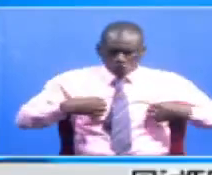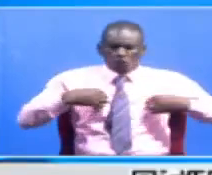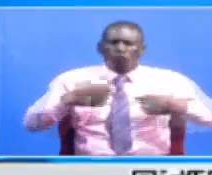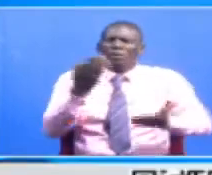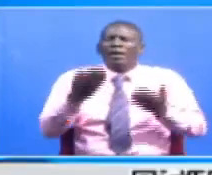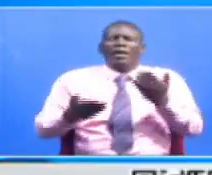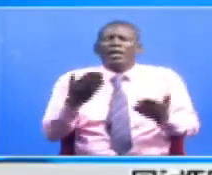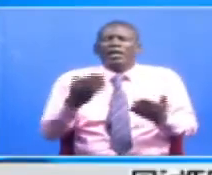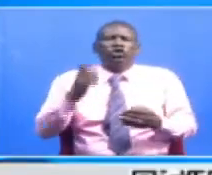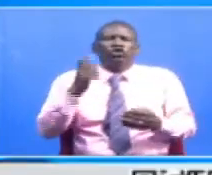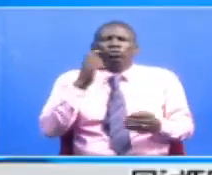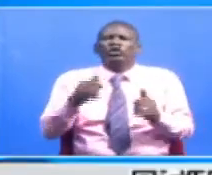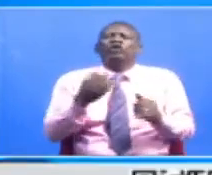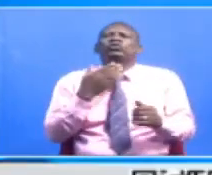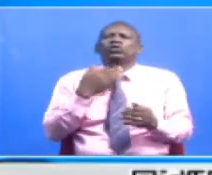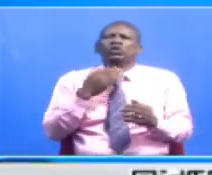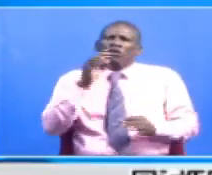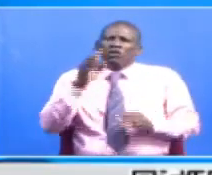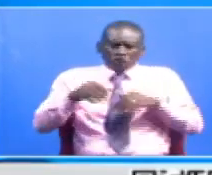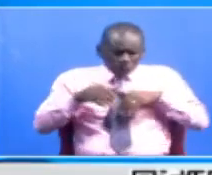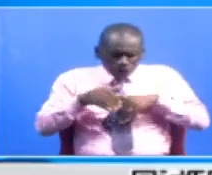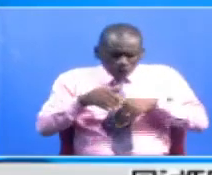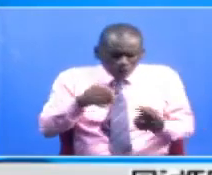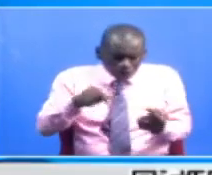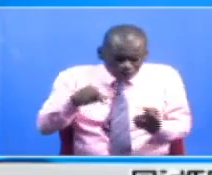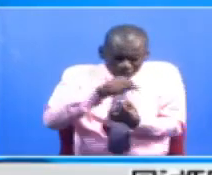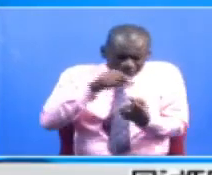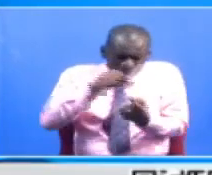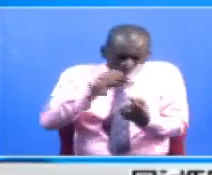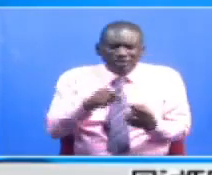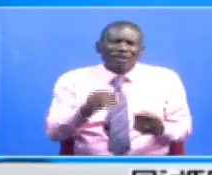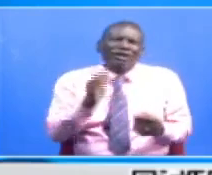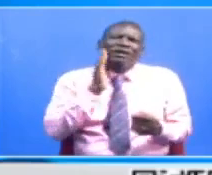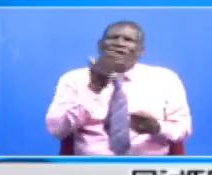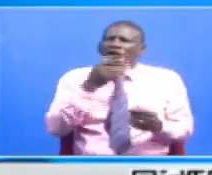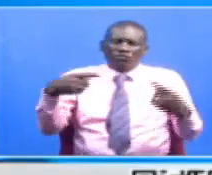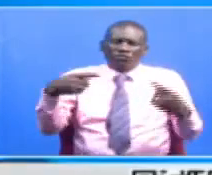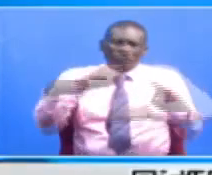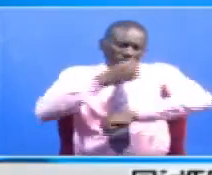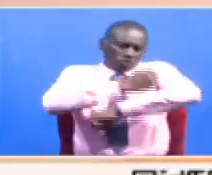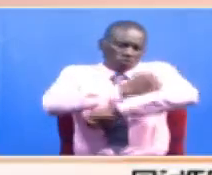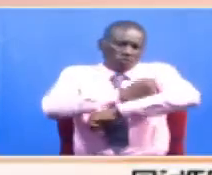their choice, as long as they comply with the specifications of respective schools.